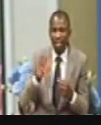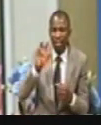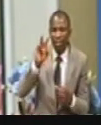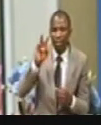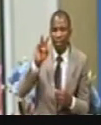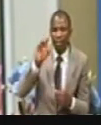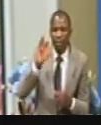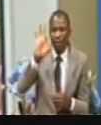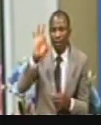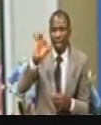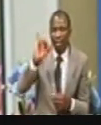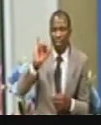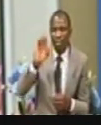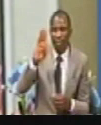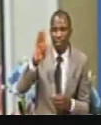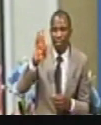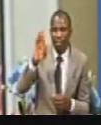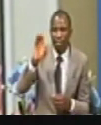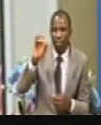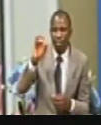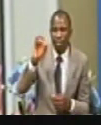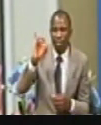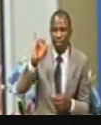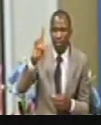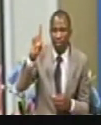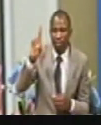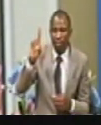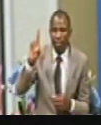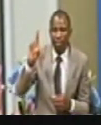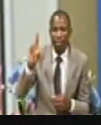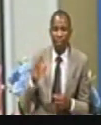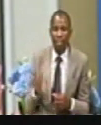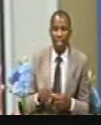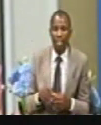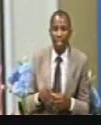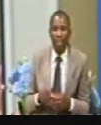challenges is uterine fibroids. It started